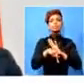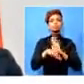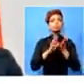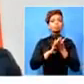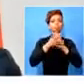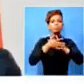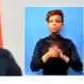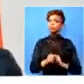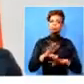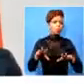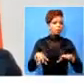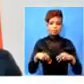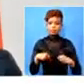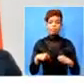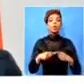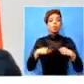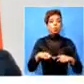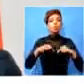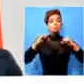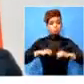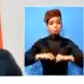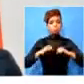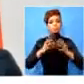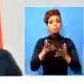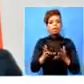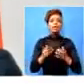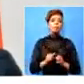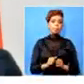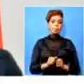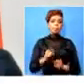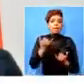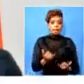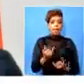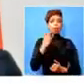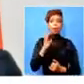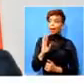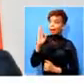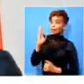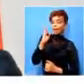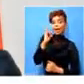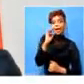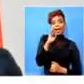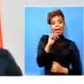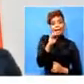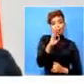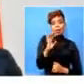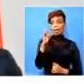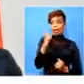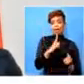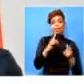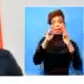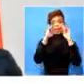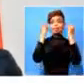And we ended it at that particular level. When the IMF released, the National Treasury released